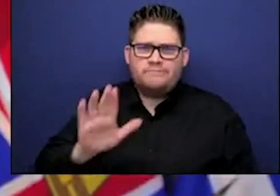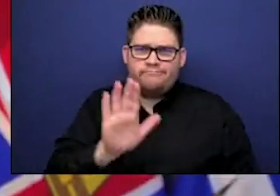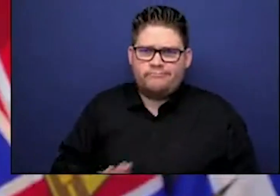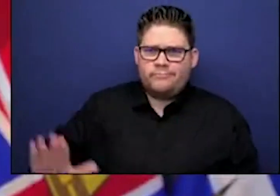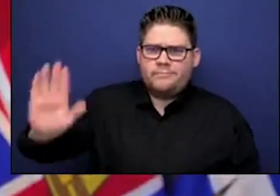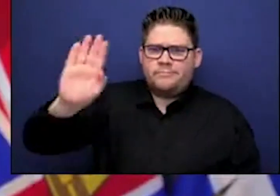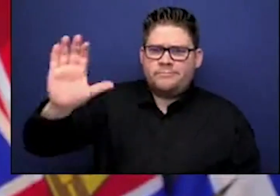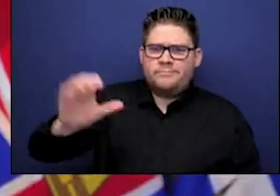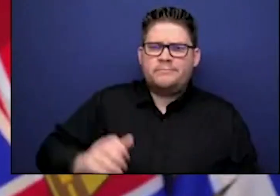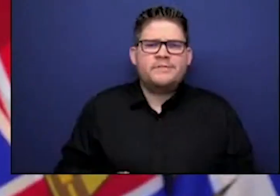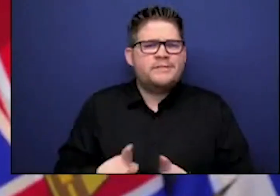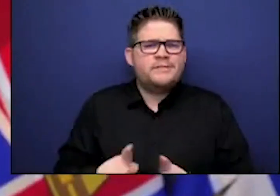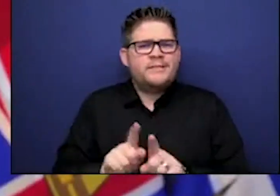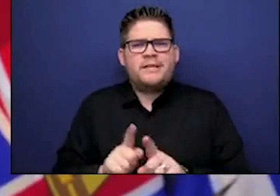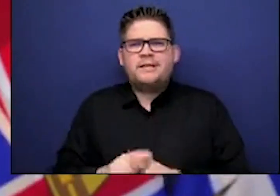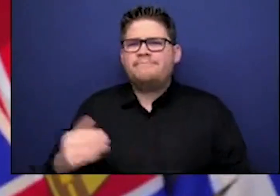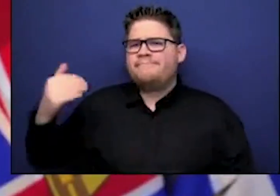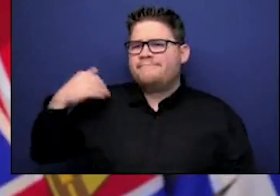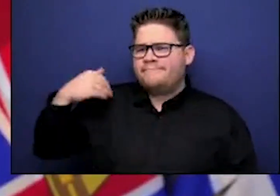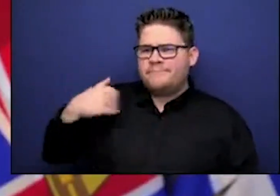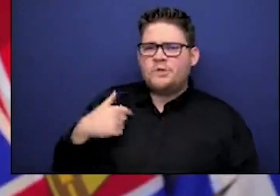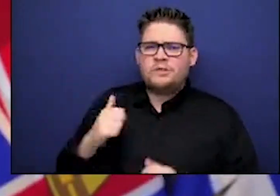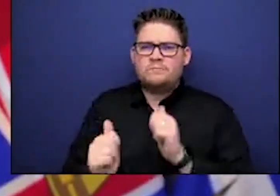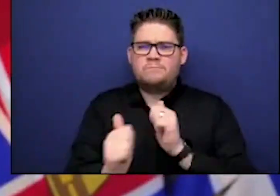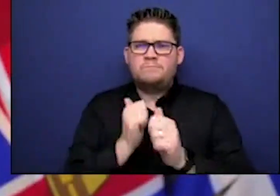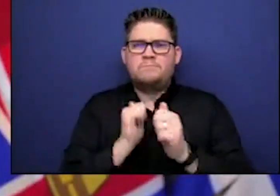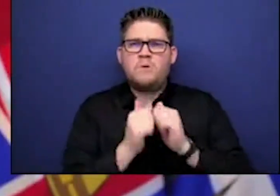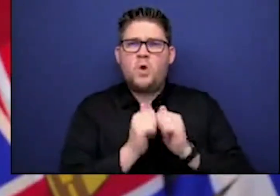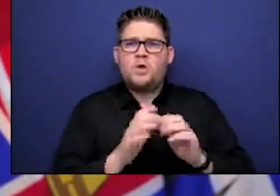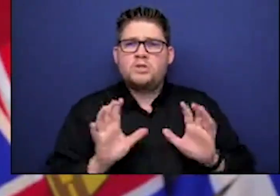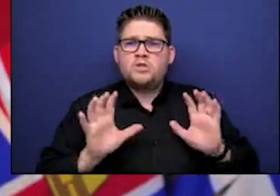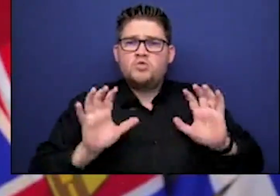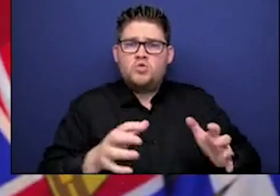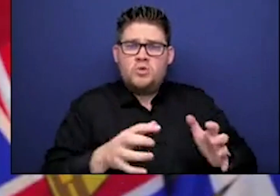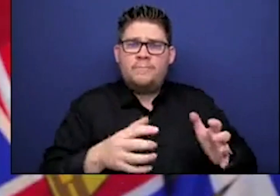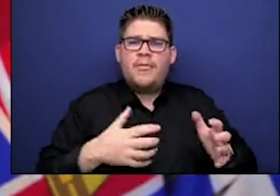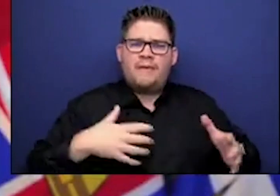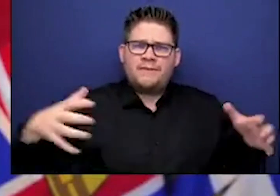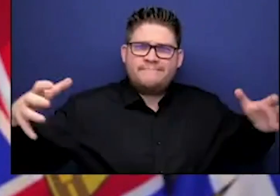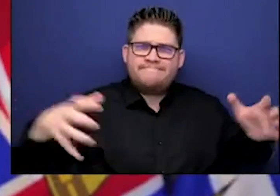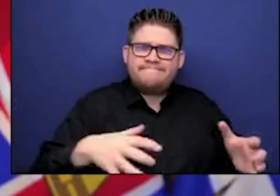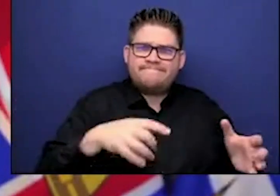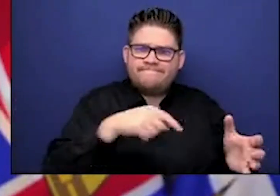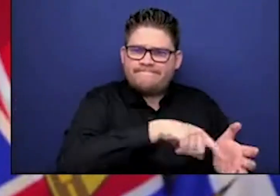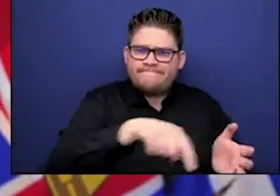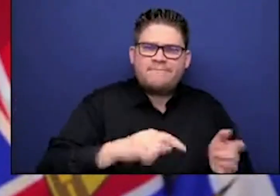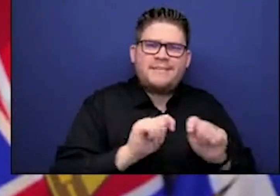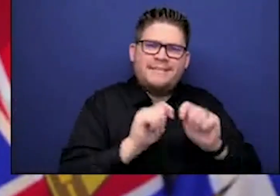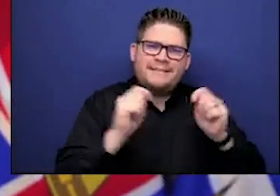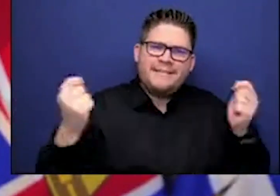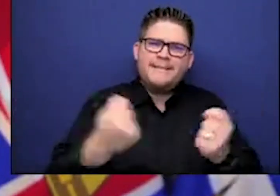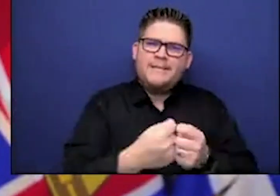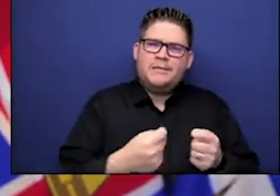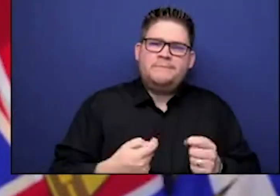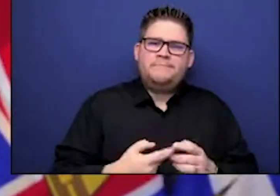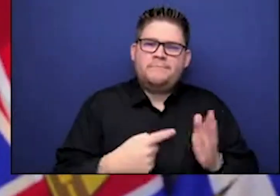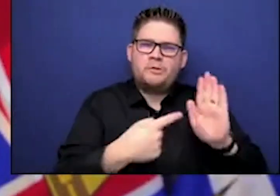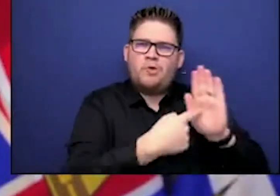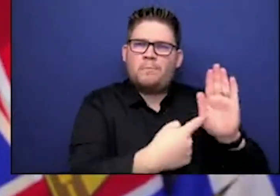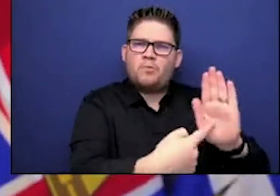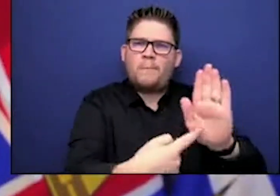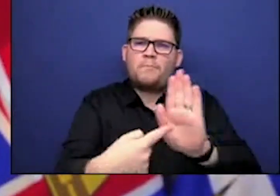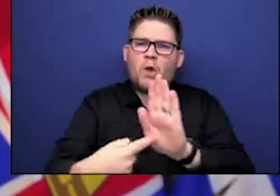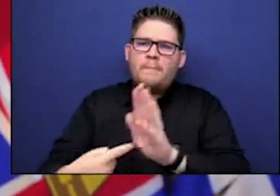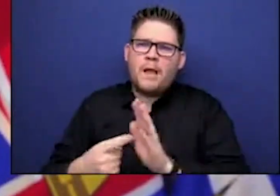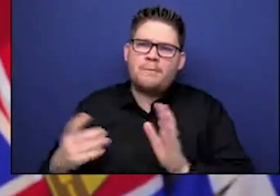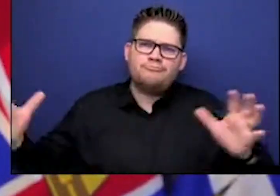the guidelines for how we can have sport reopening. And that's coming as well in April. So there's 3 things that we are looking at in the last